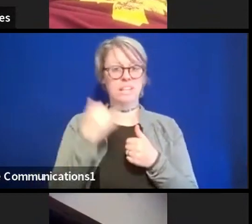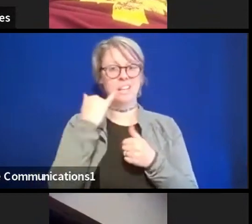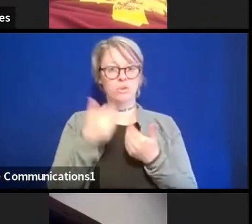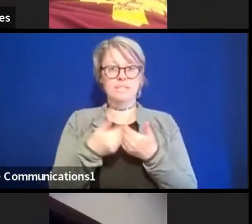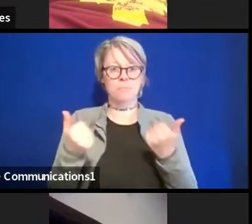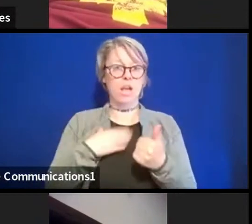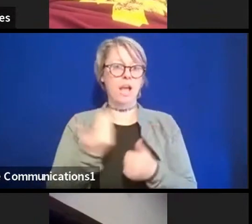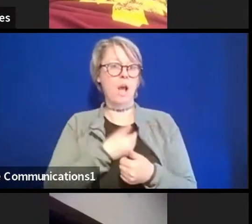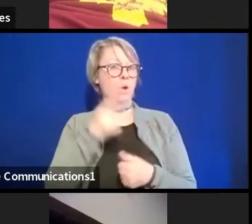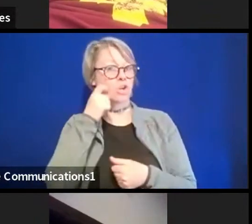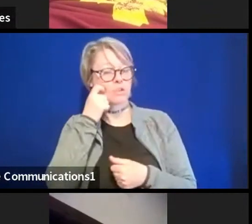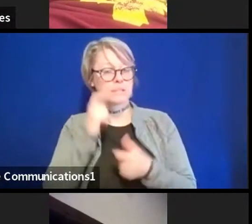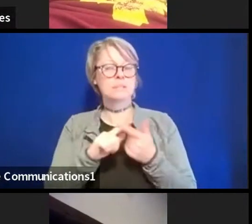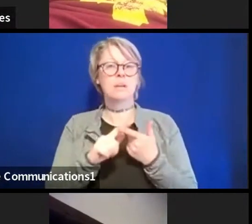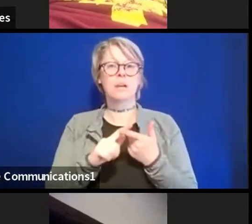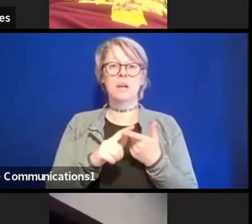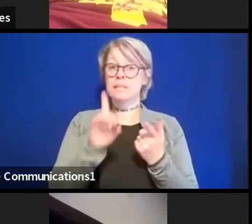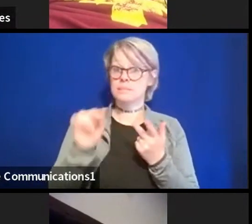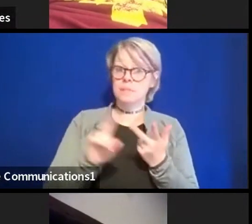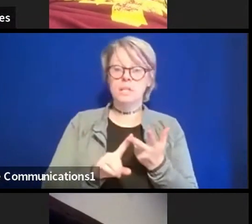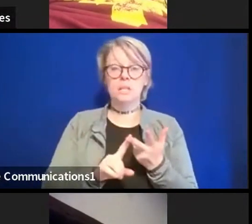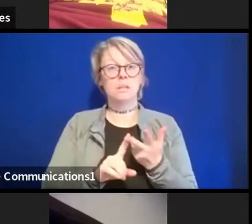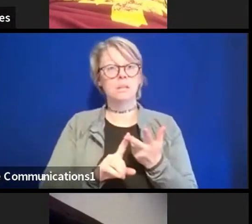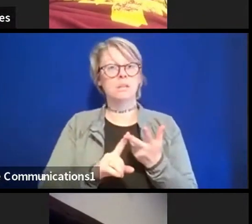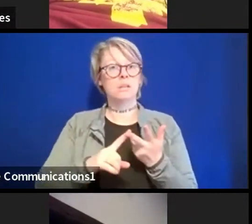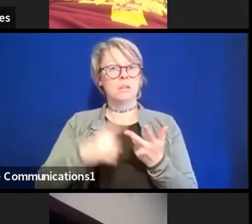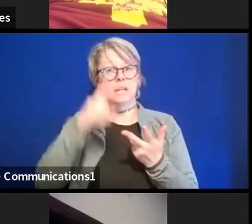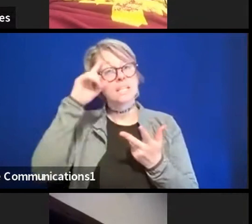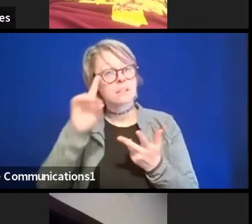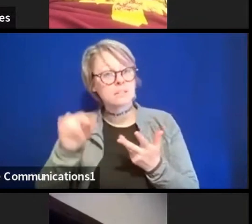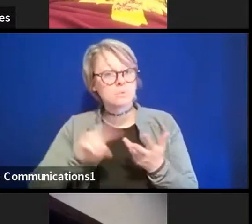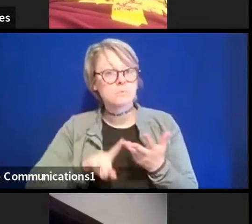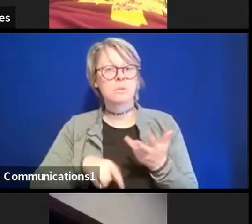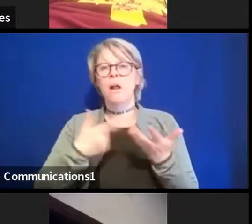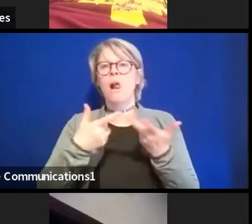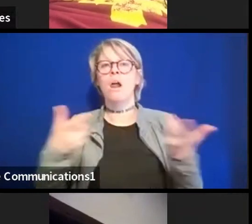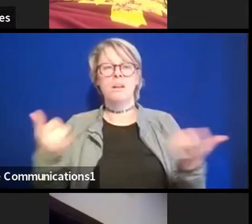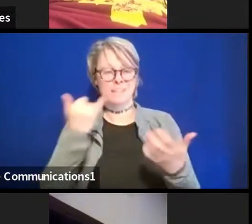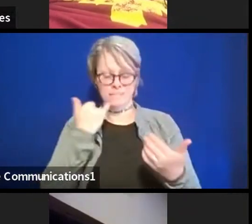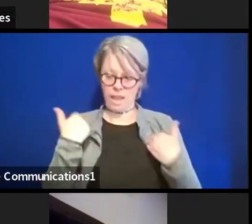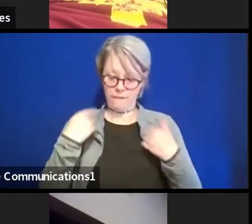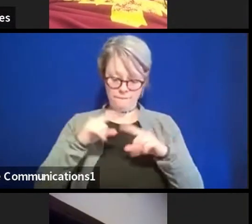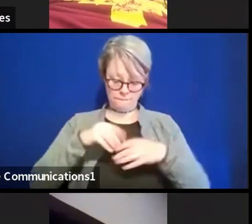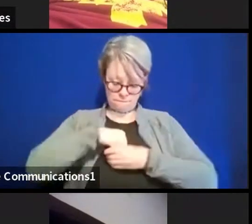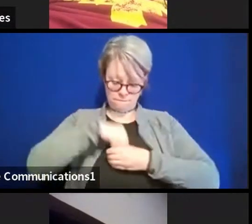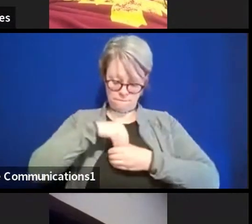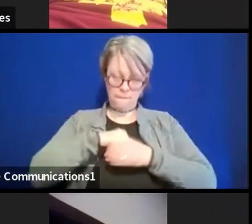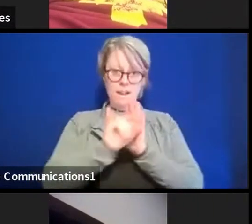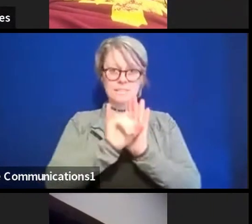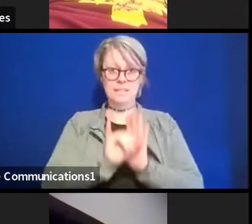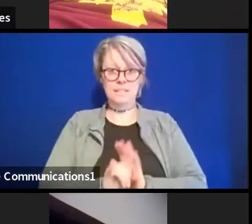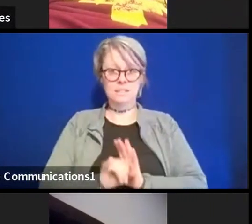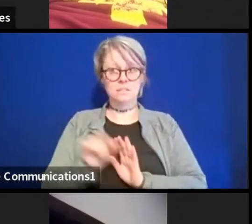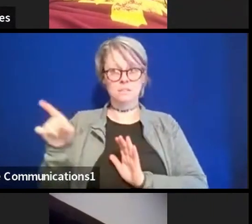because of the disability? It's not clear, but there's lots of things going on at the same time. There's lots of disrespect and lots